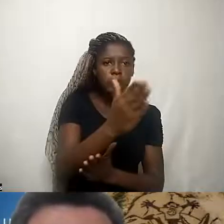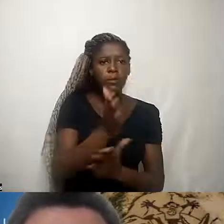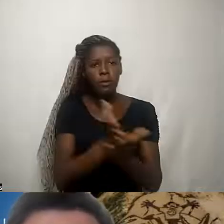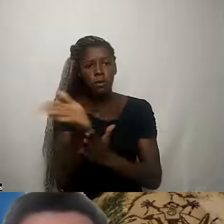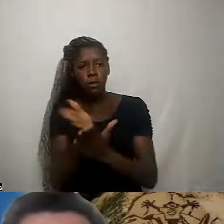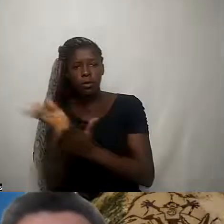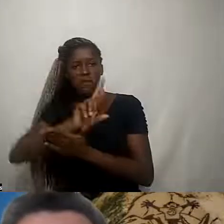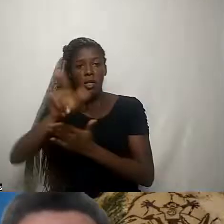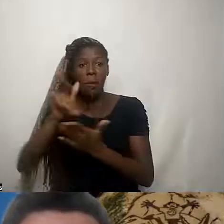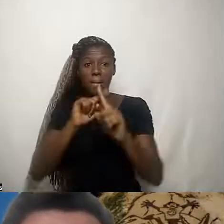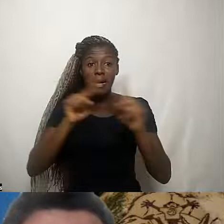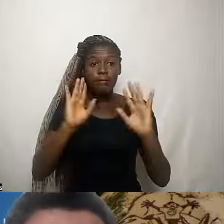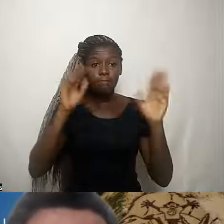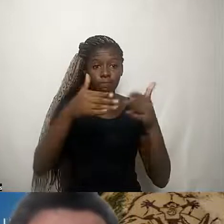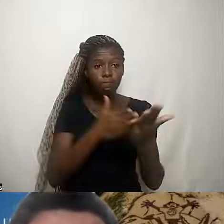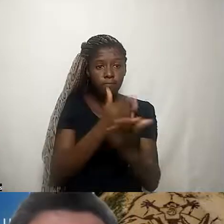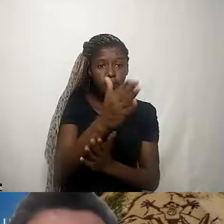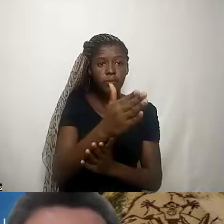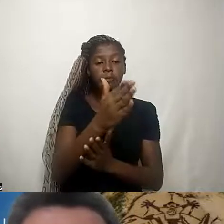regarding knowledge,